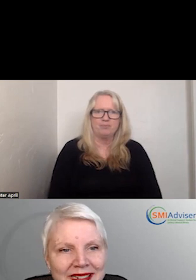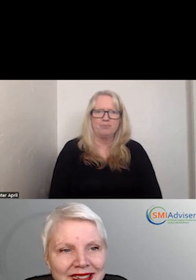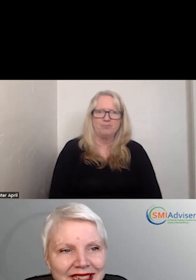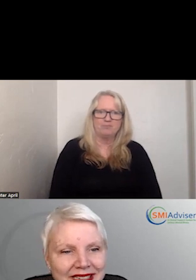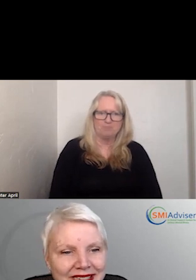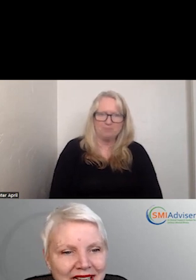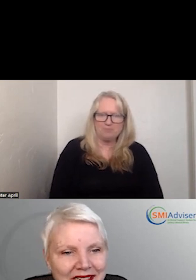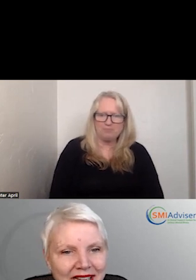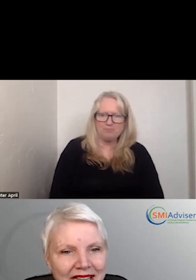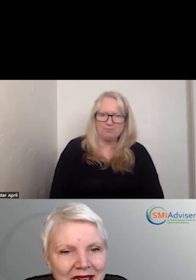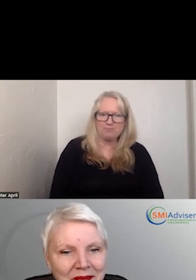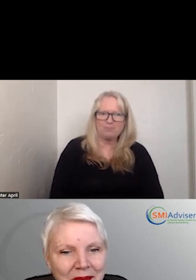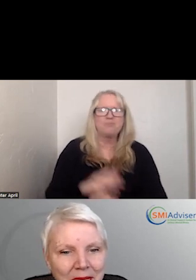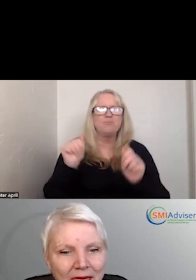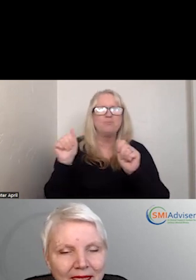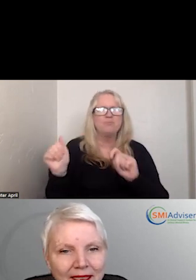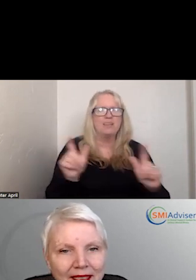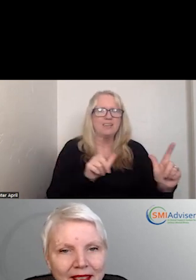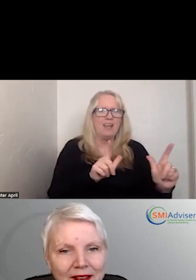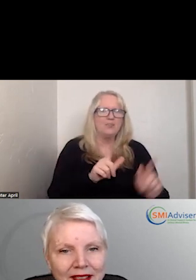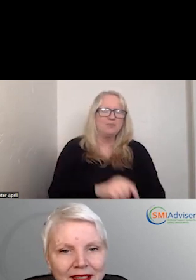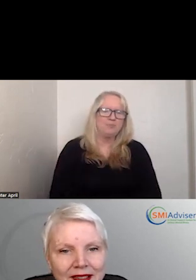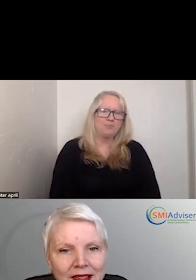All right, next slide.